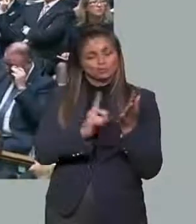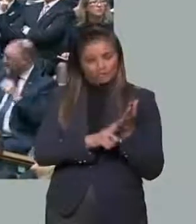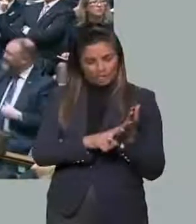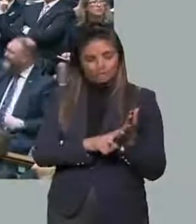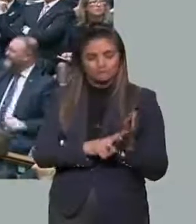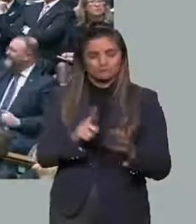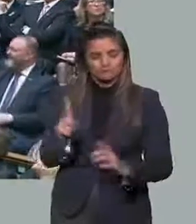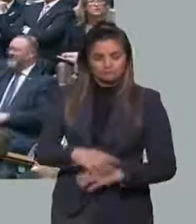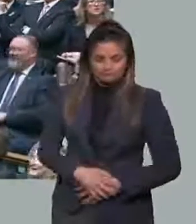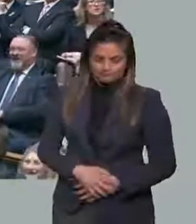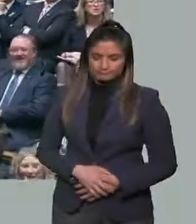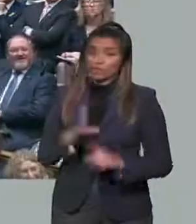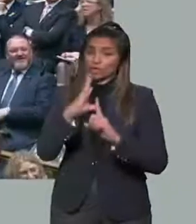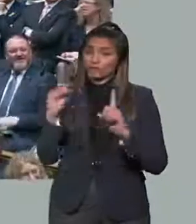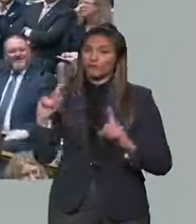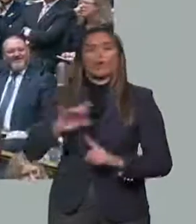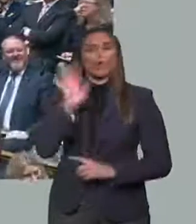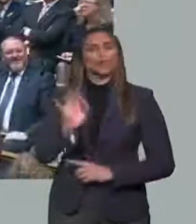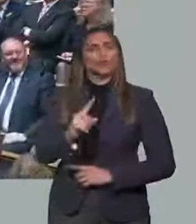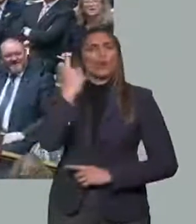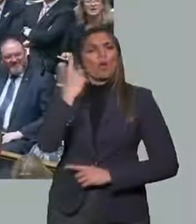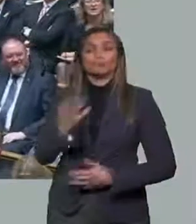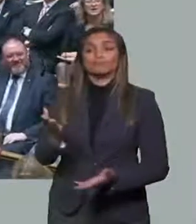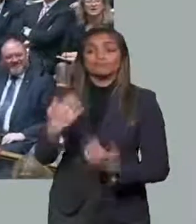Speaker. Deputy Prime Minister.